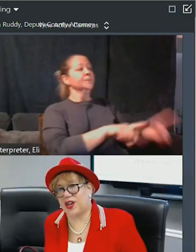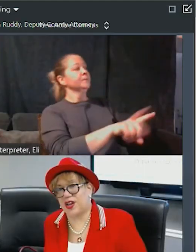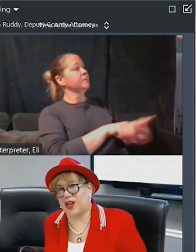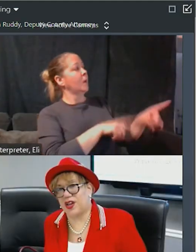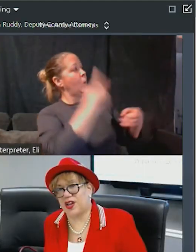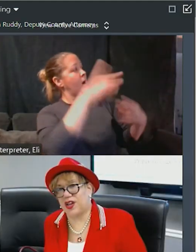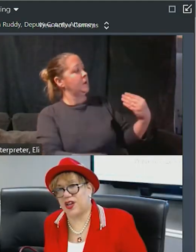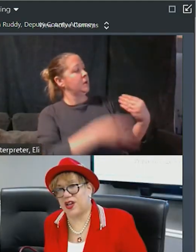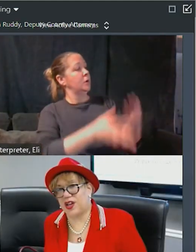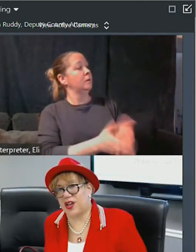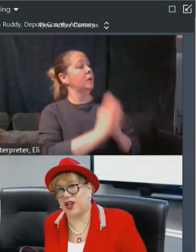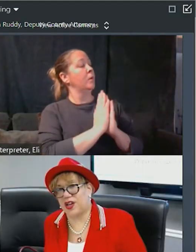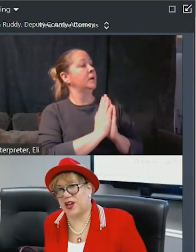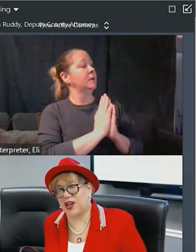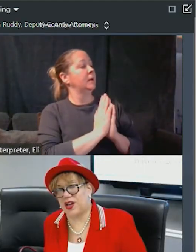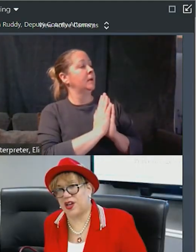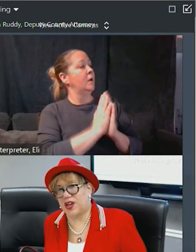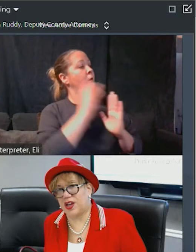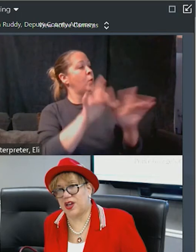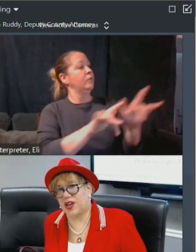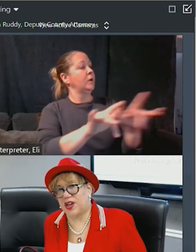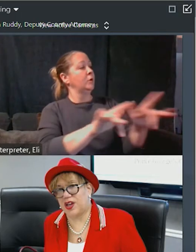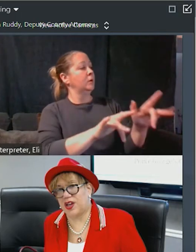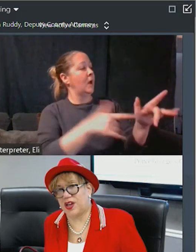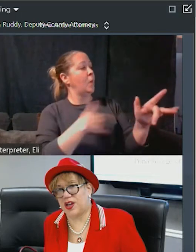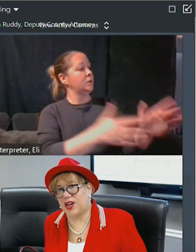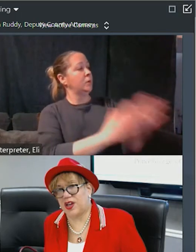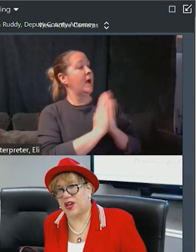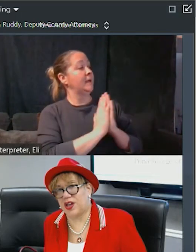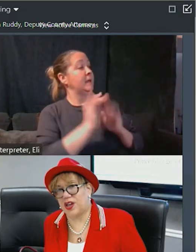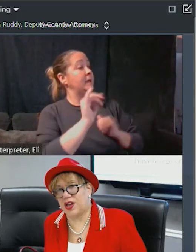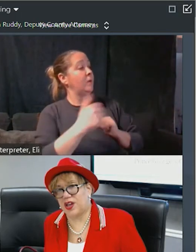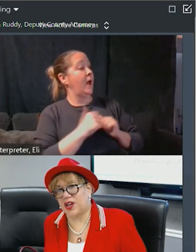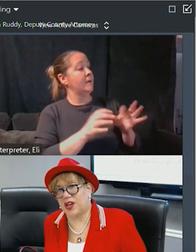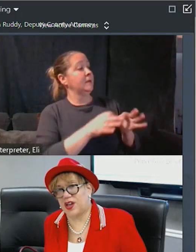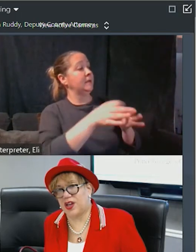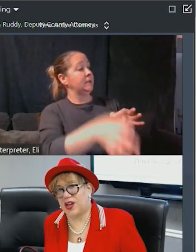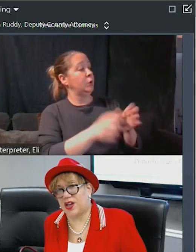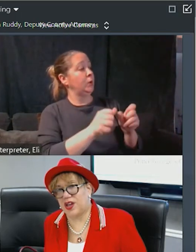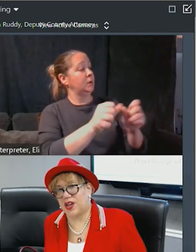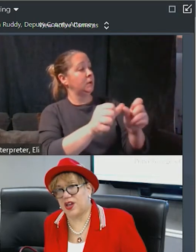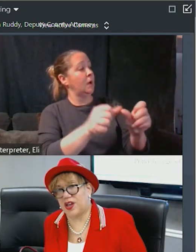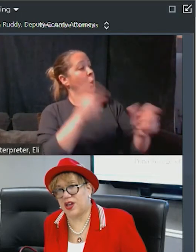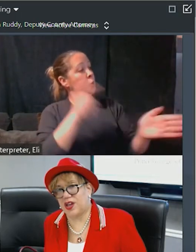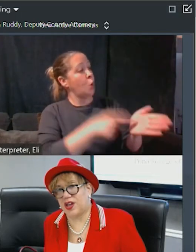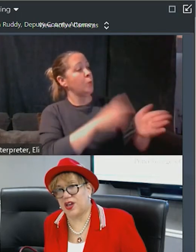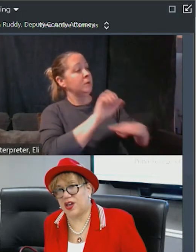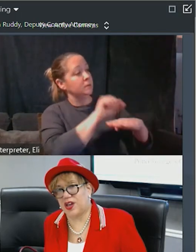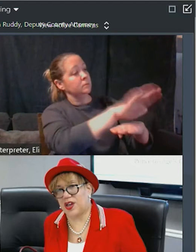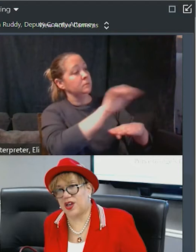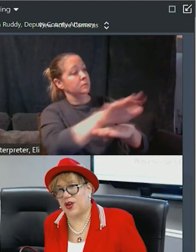request. I would like to just for the record ask that if there is a continuance, that notices do get